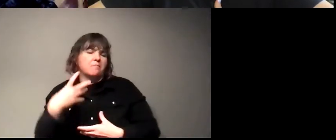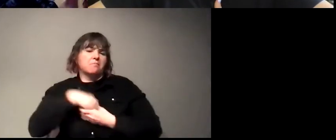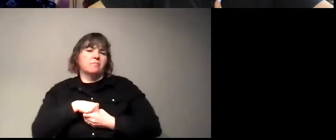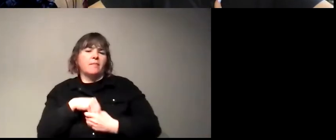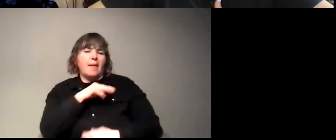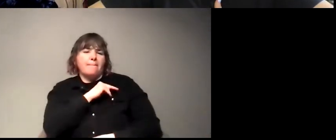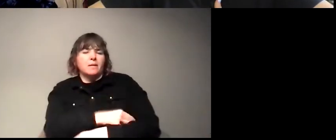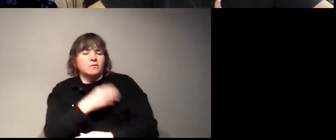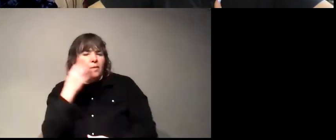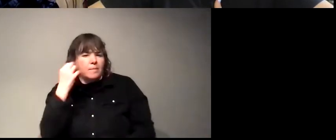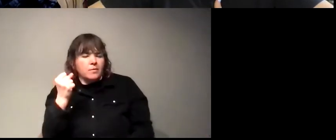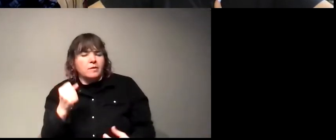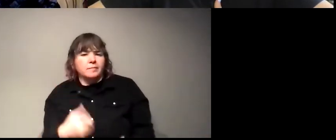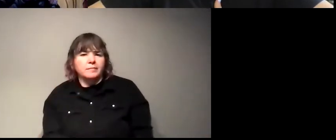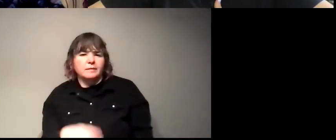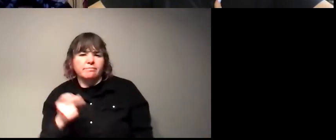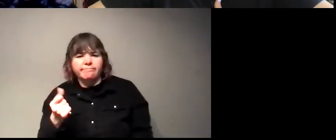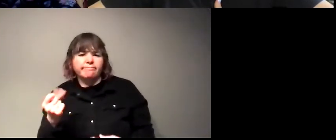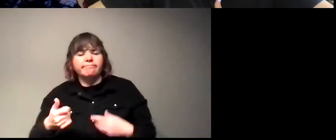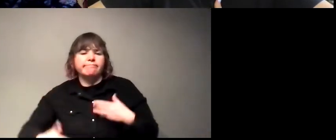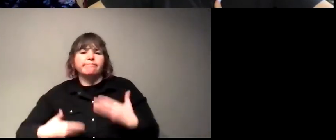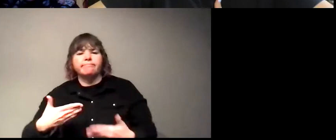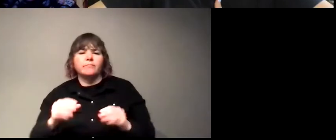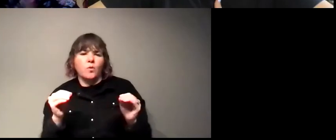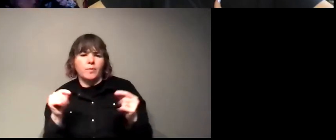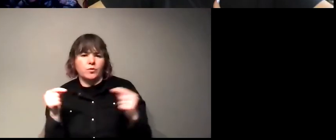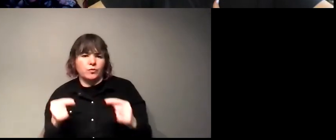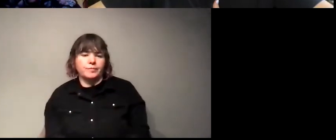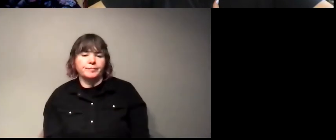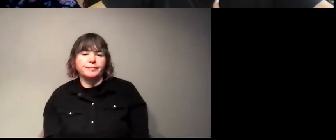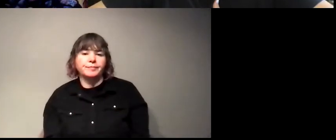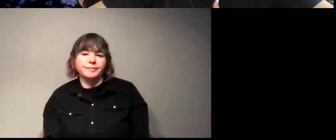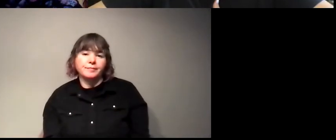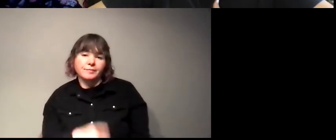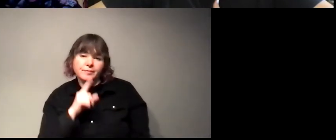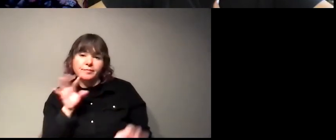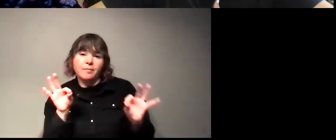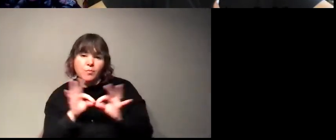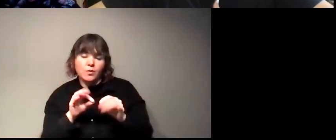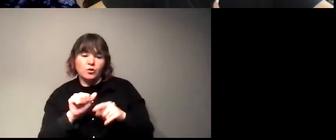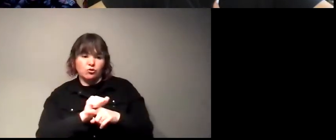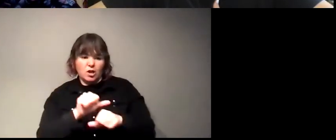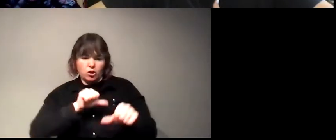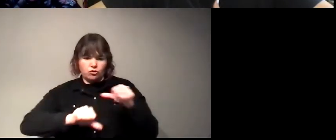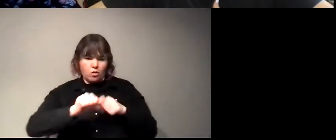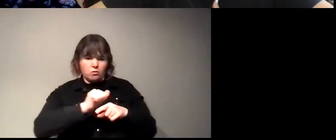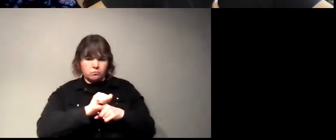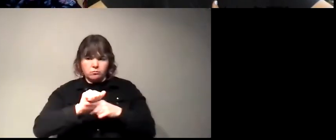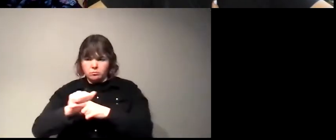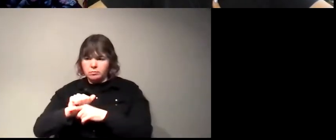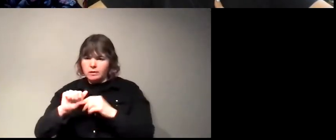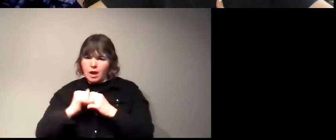muscle memory, then it's easy to do it where no one gets hurt. So it's important that we're also training each other how to do things